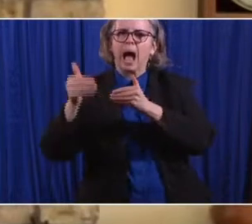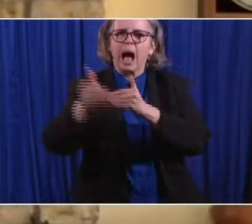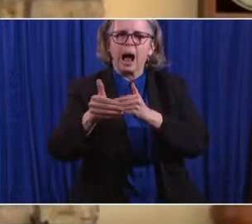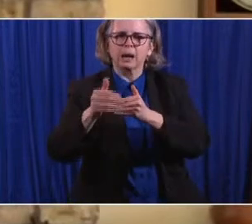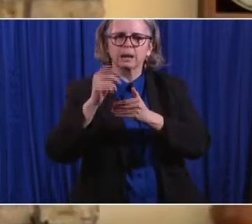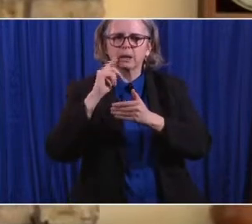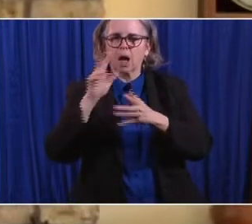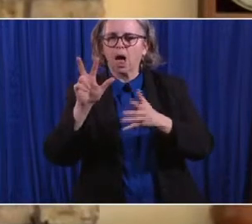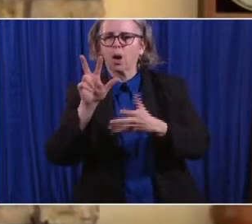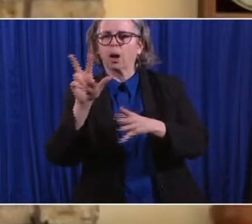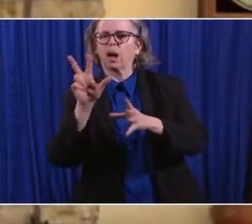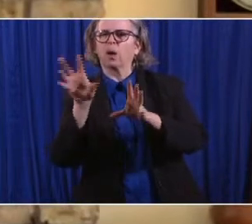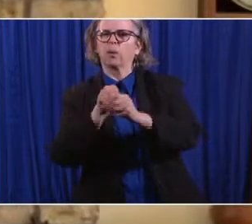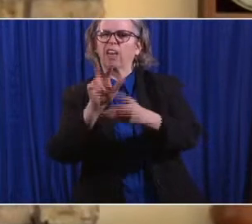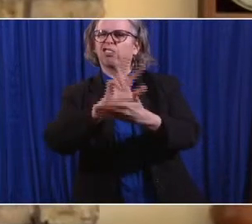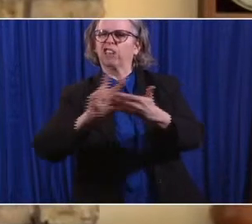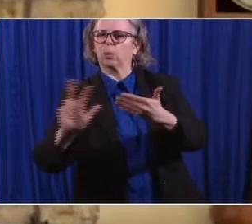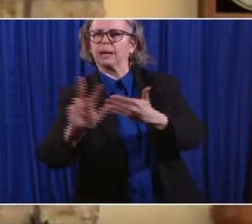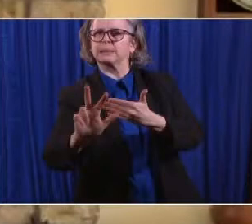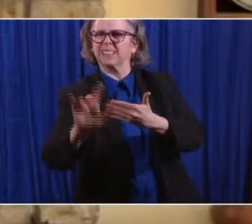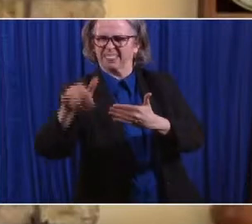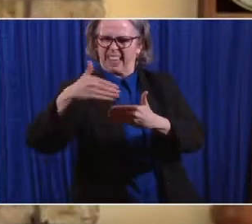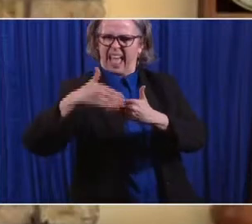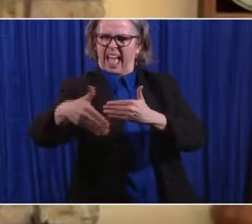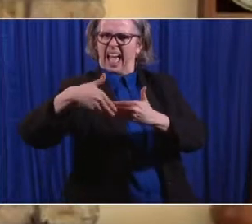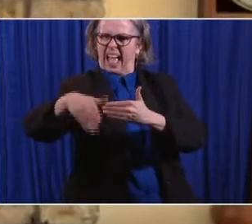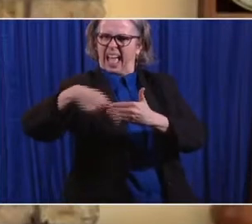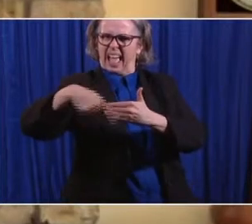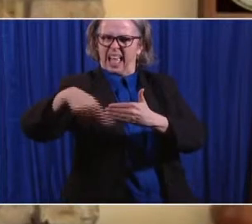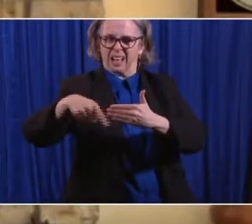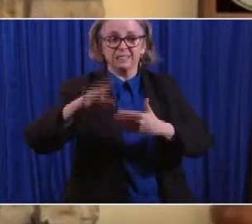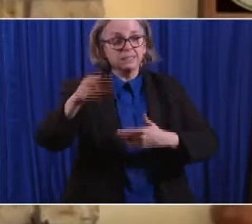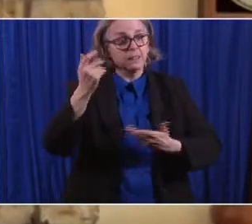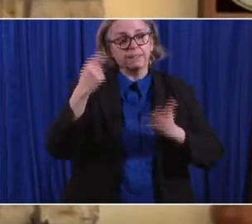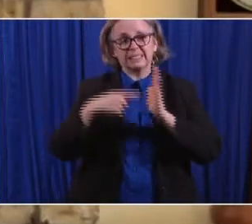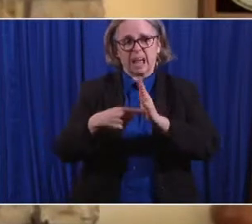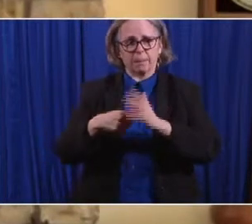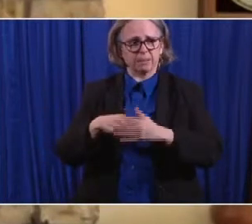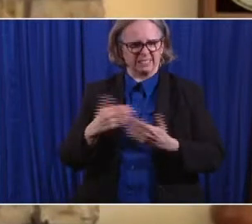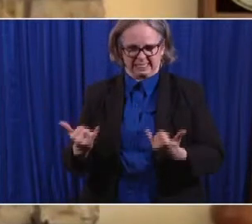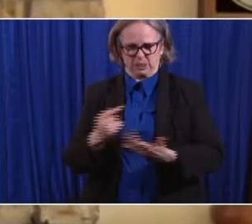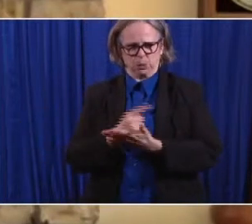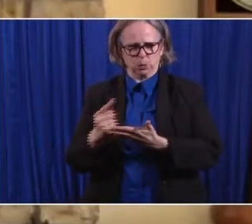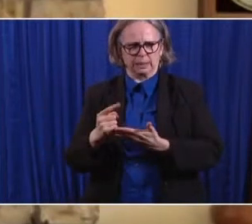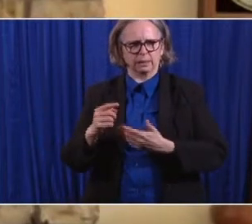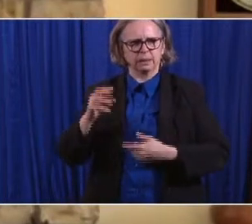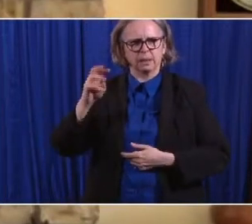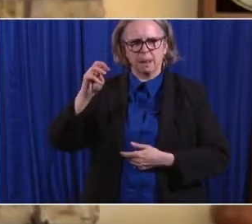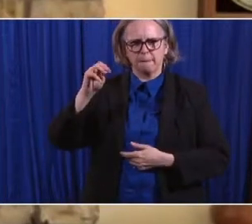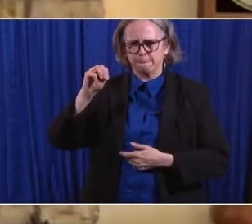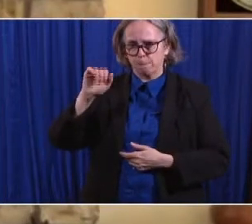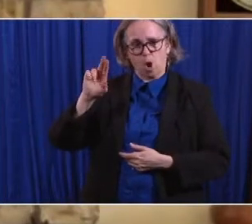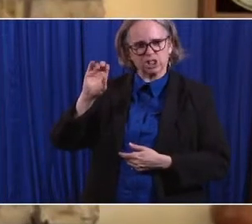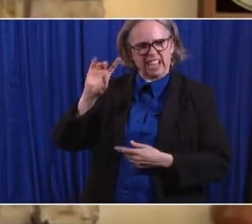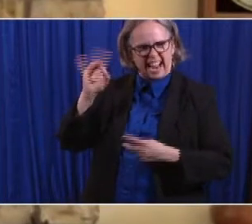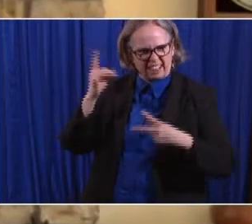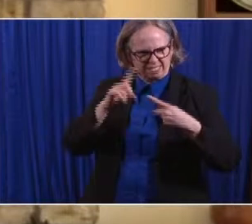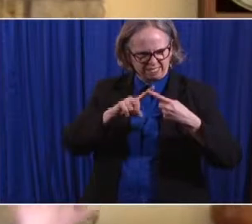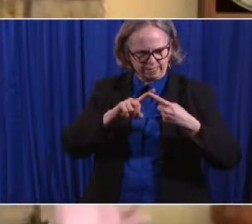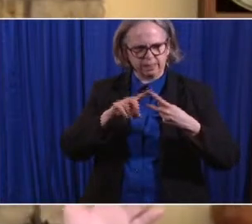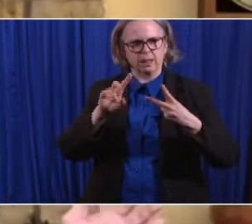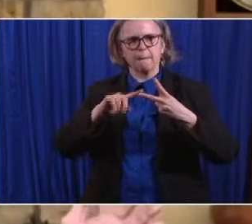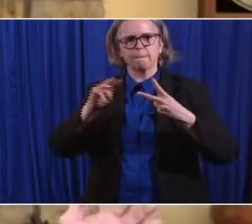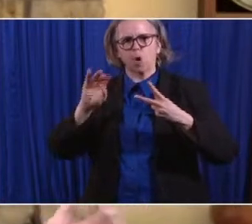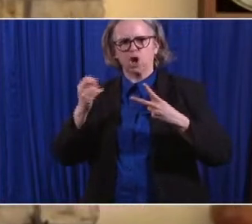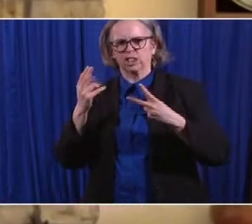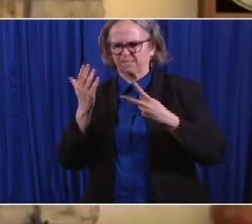for 3 weeks, for that whole week of the 15th, beginning on the 15th. So that's going to open up a lot